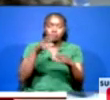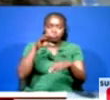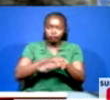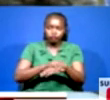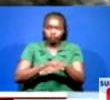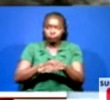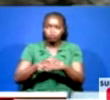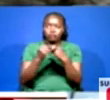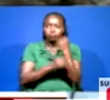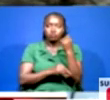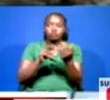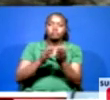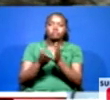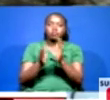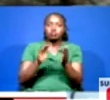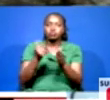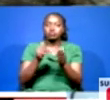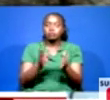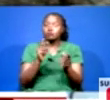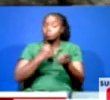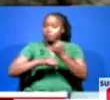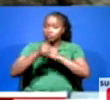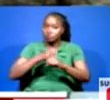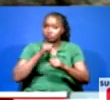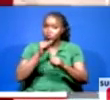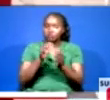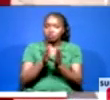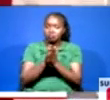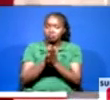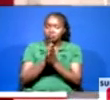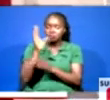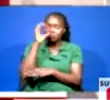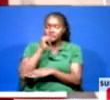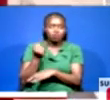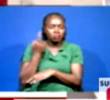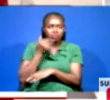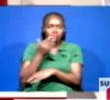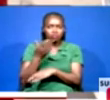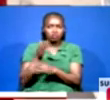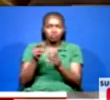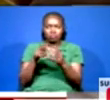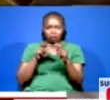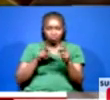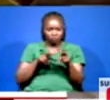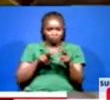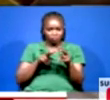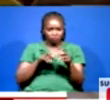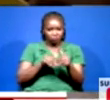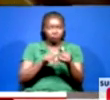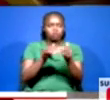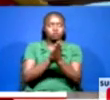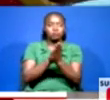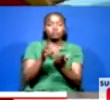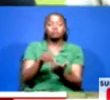any way, but warned that such actions should not be misconstrued to mean witch hunt, especially in situations where prominent